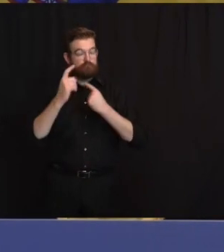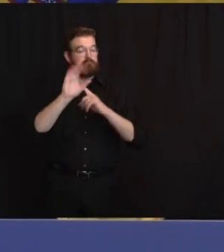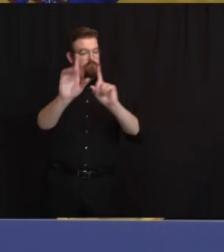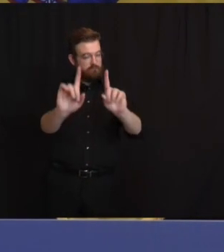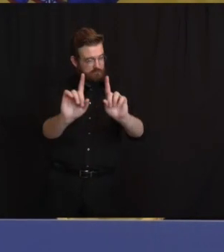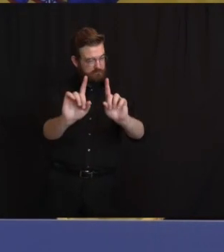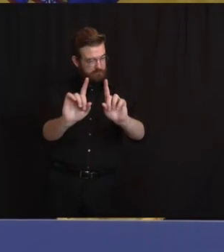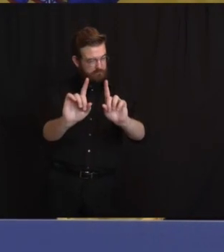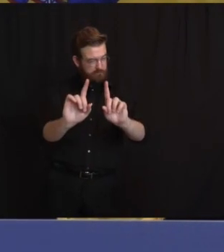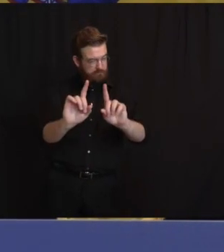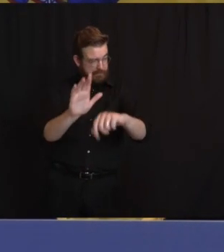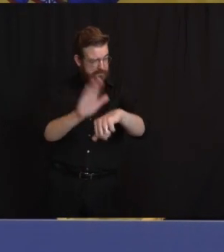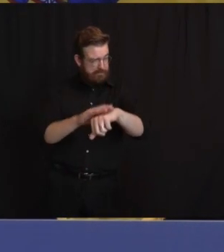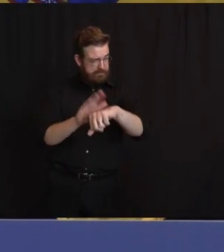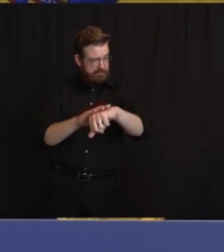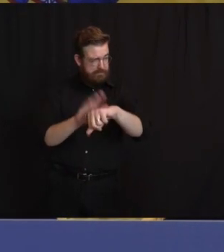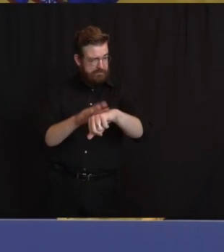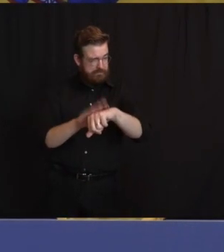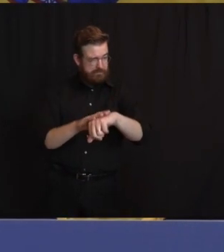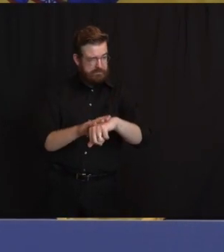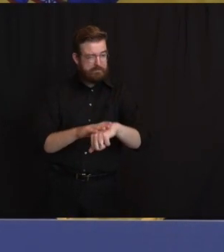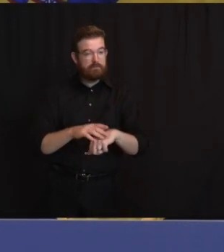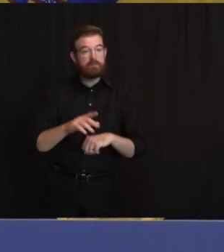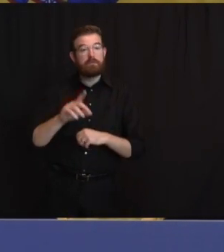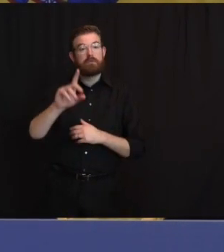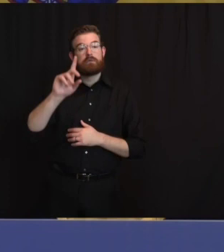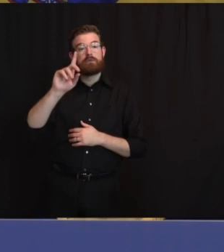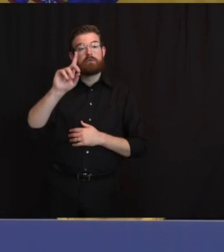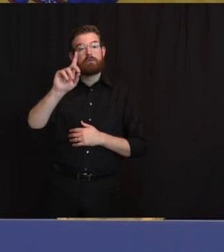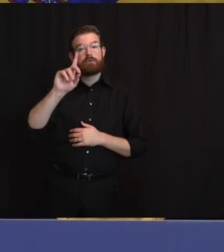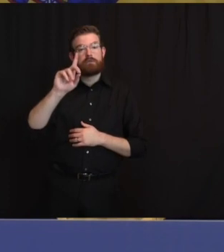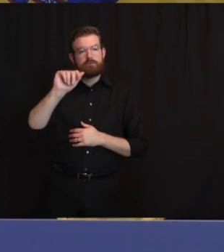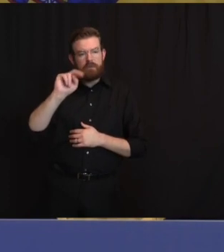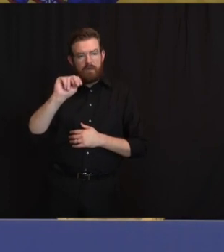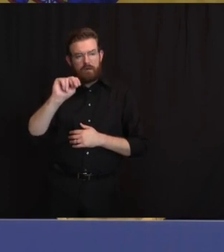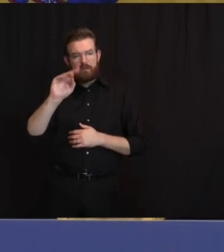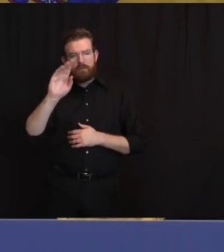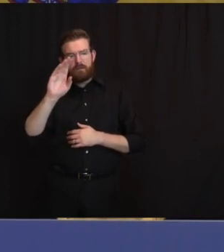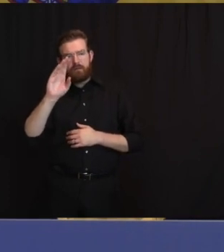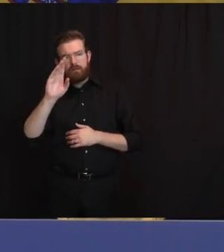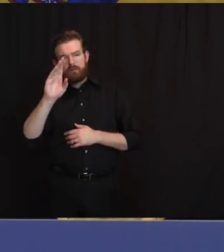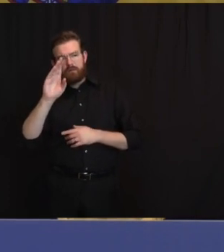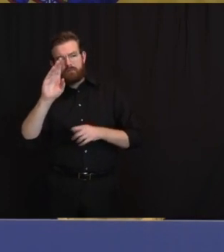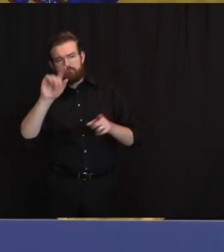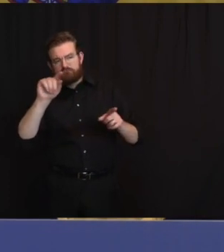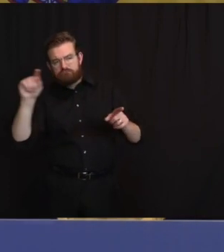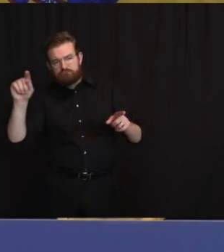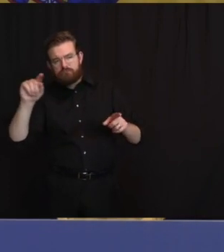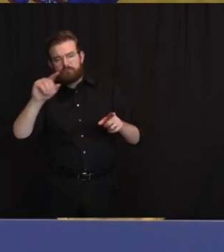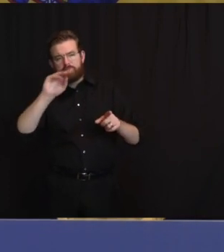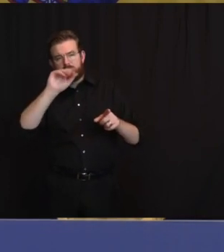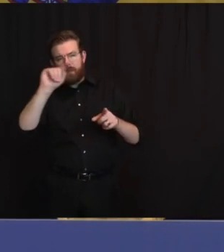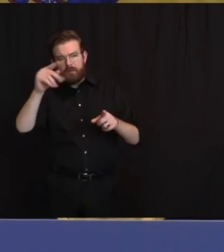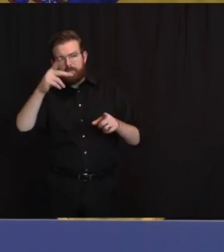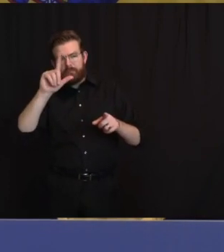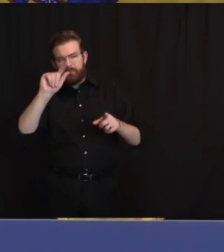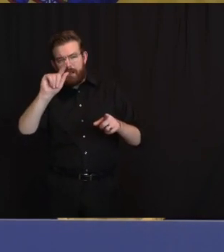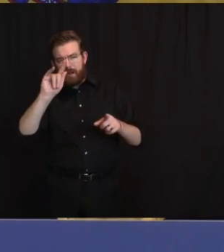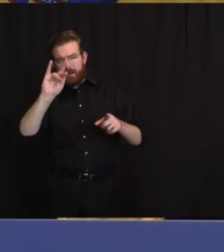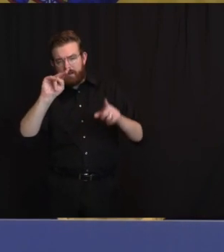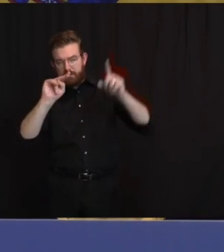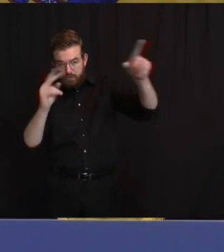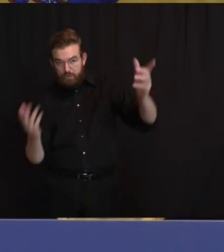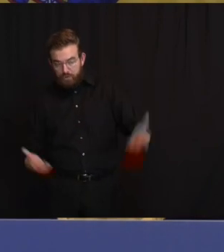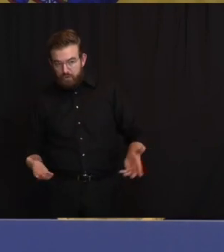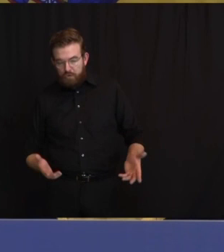Bryant is here. Matt Plotkin, welcome. We'll be in our mode as we have been of late, which is we'll be with